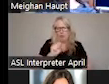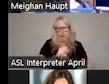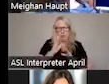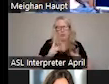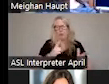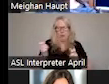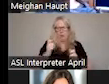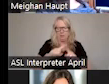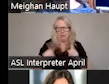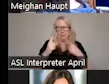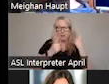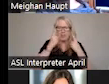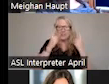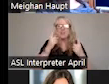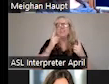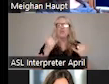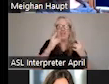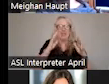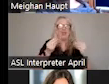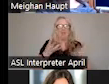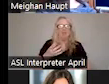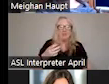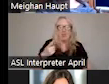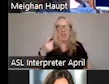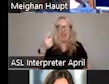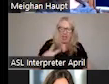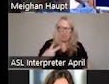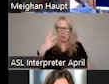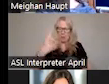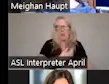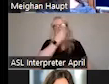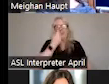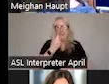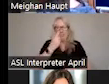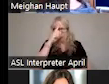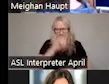But Megan, I'm giving you a half win on that. And